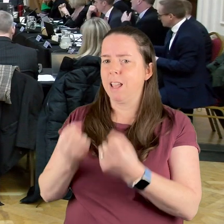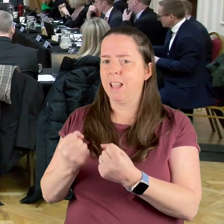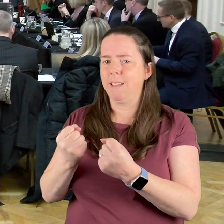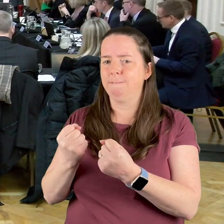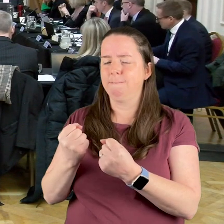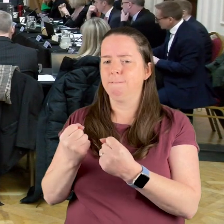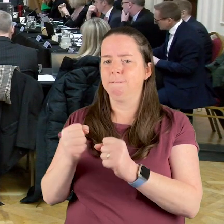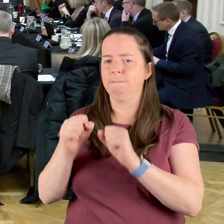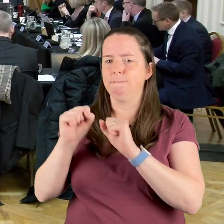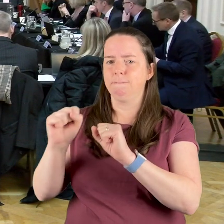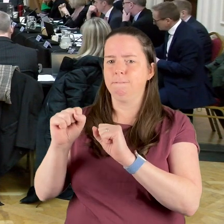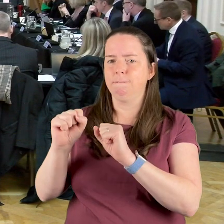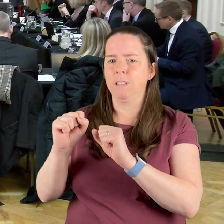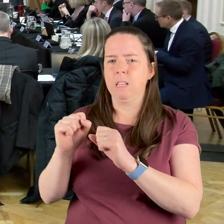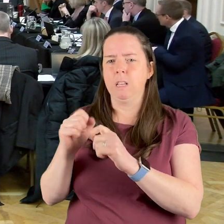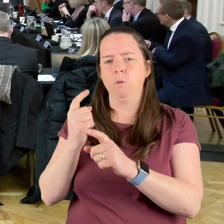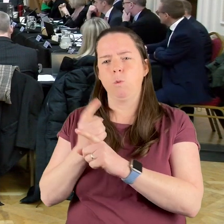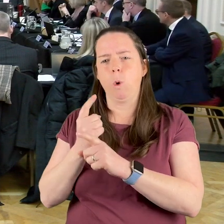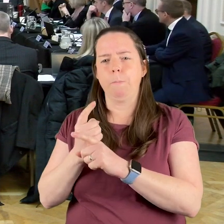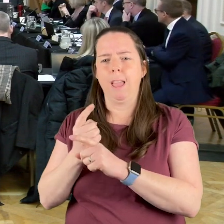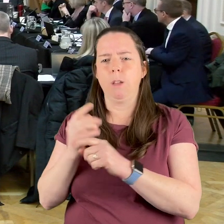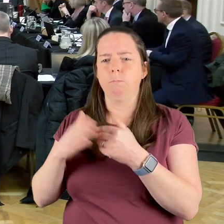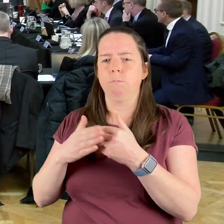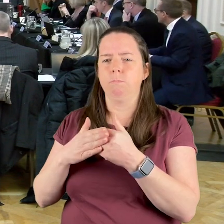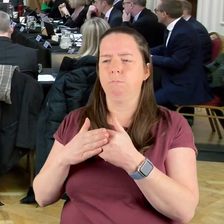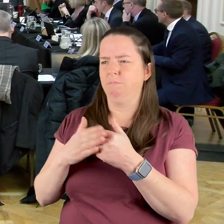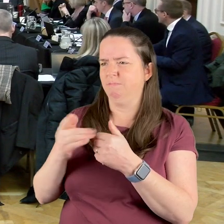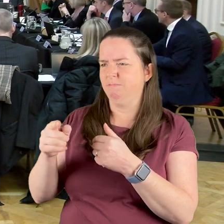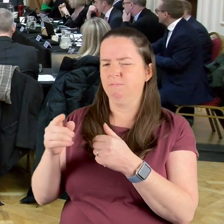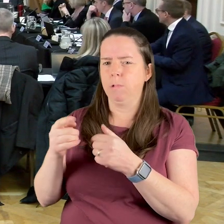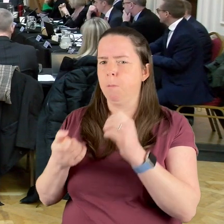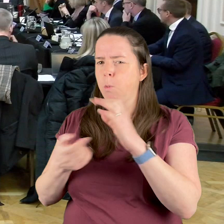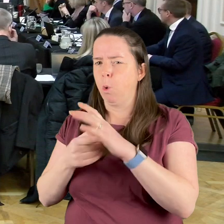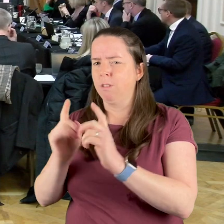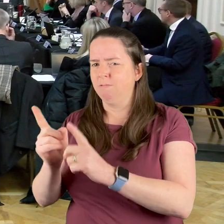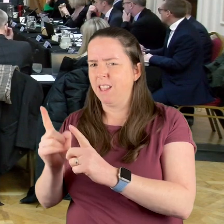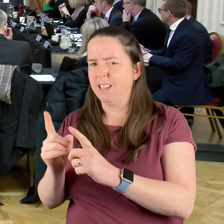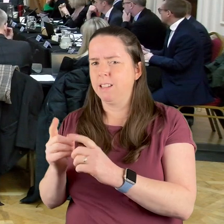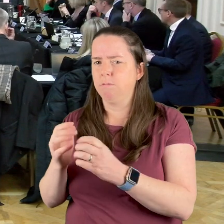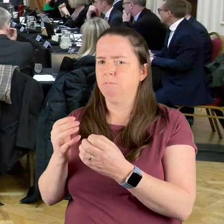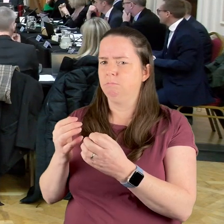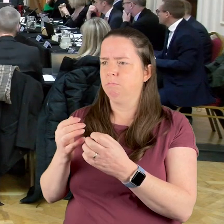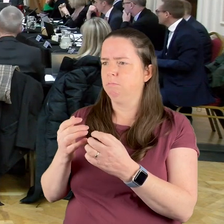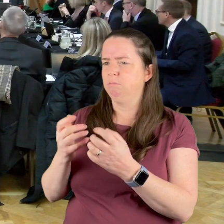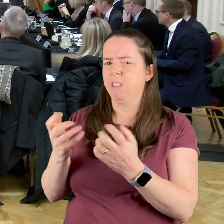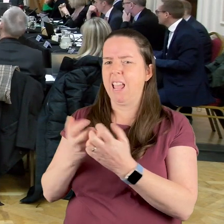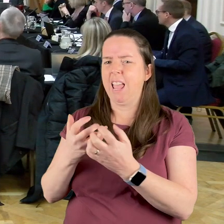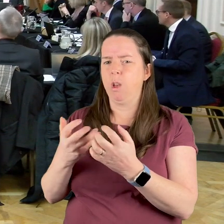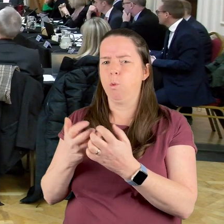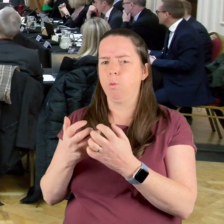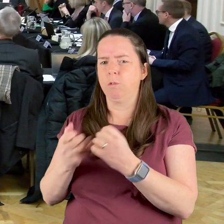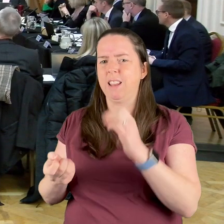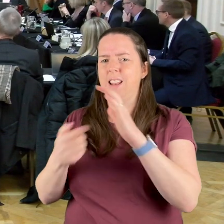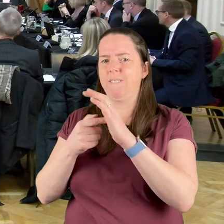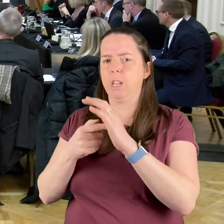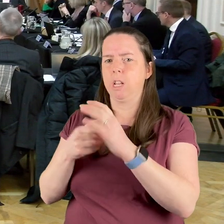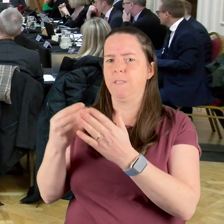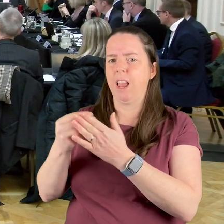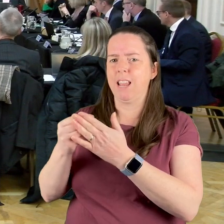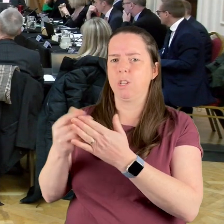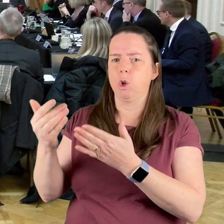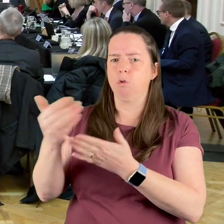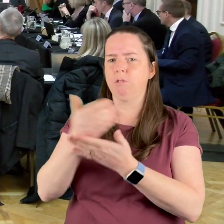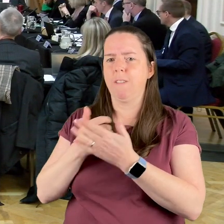here. Is it possible to quantify that a bit and say a bit more about how important that is and